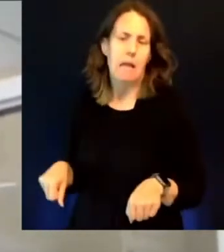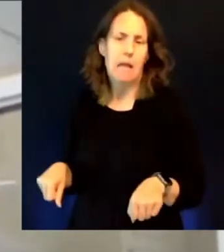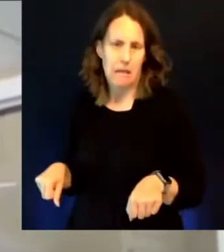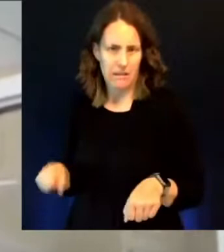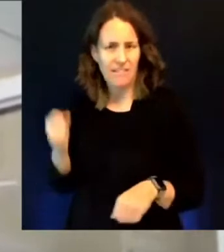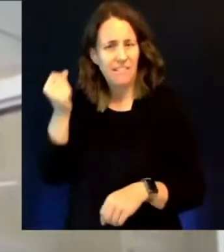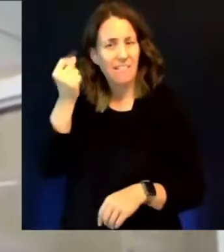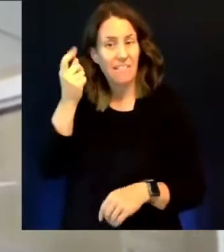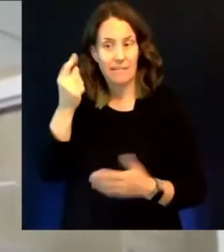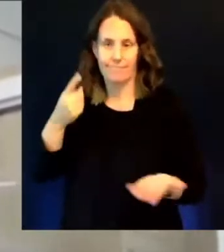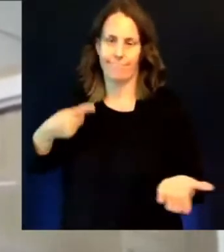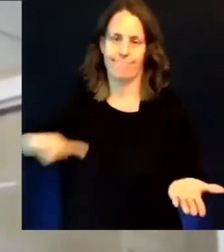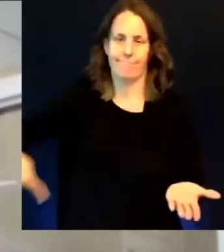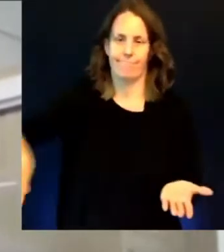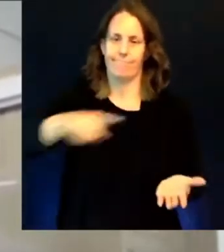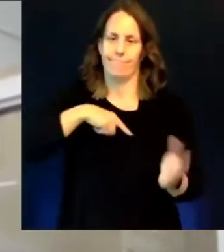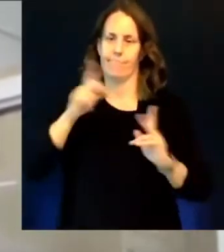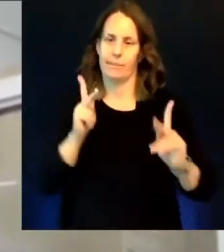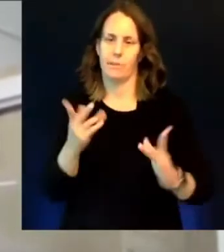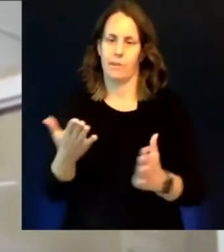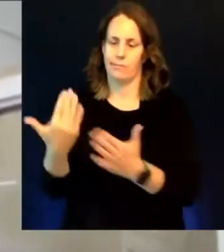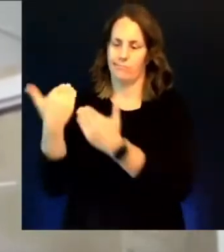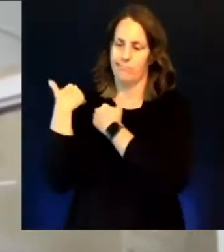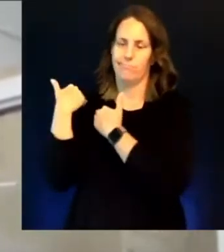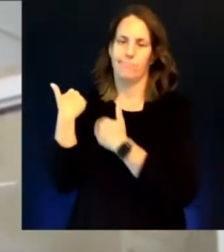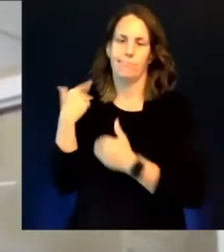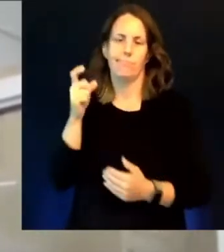try to get out of this as soon as we can.